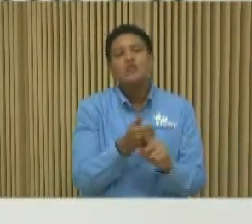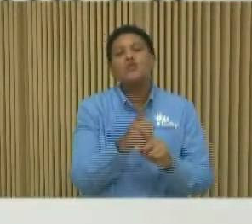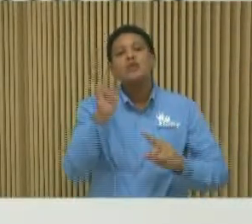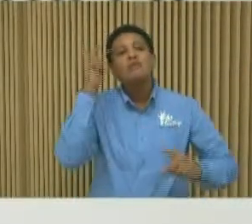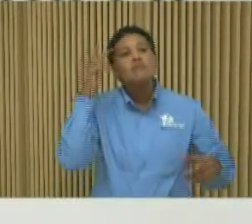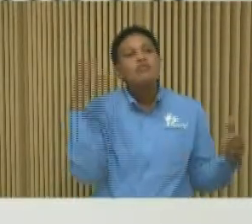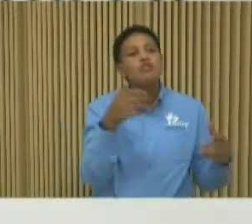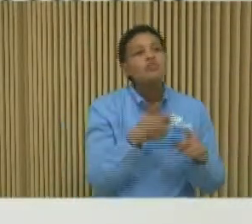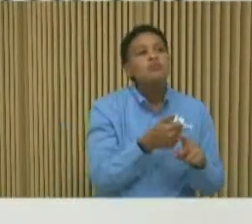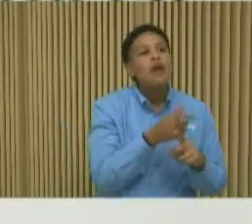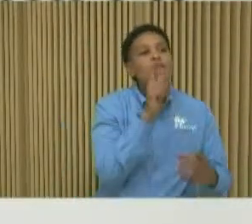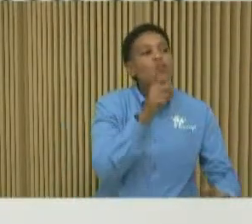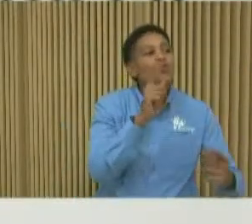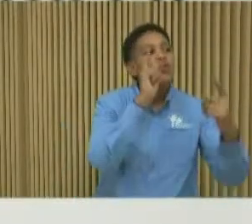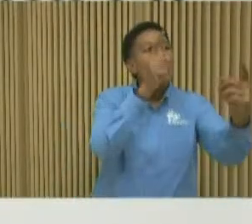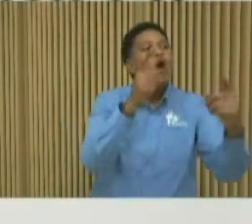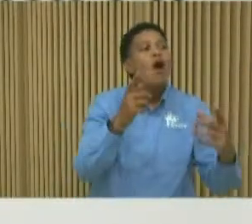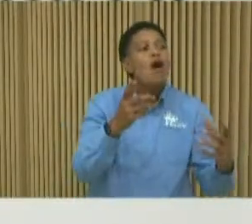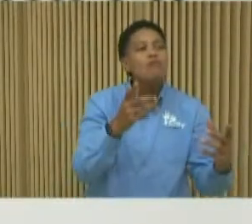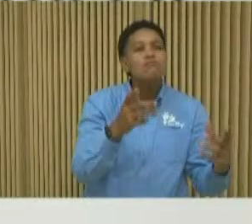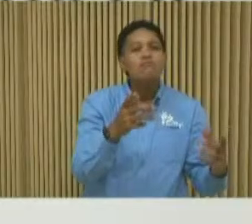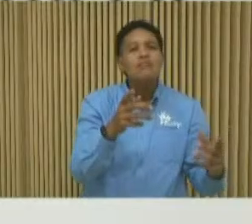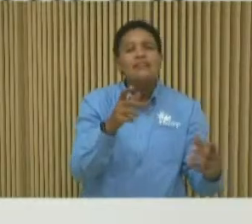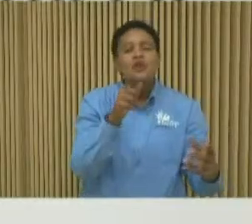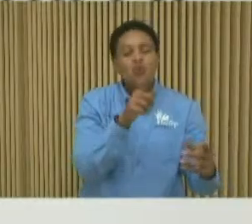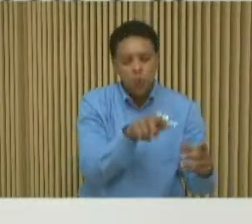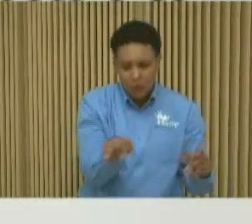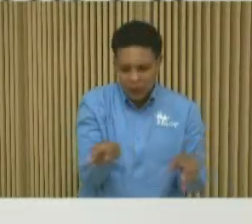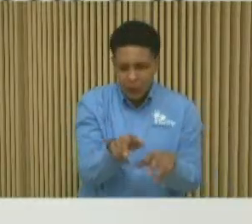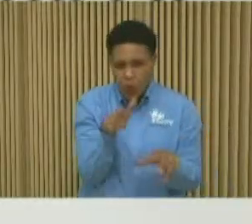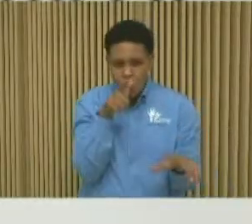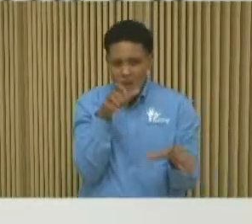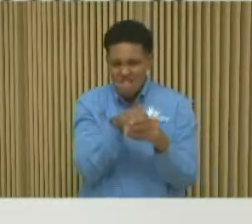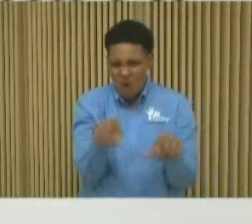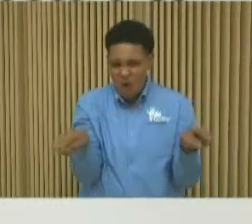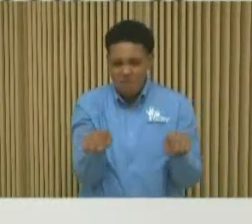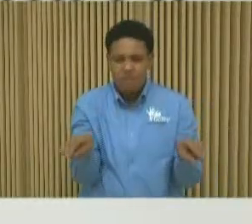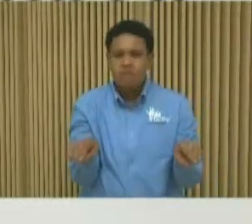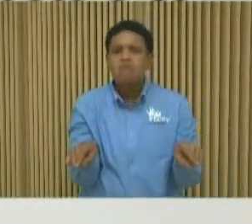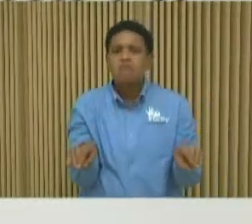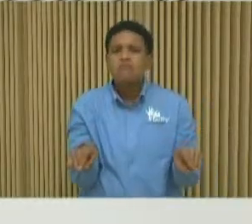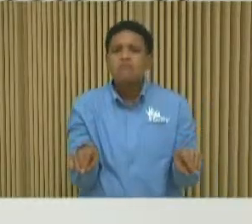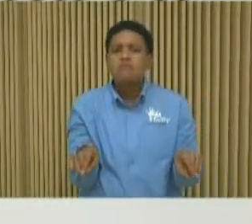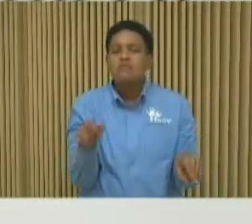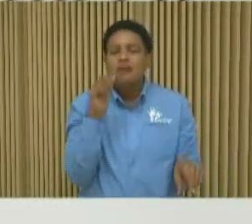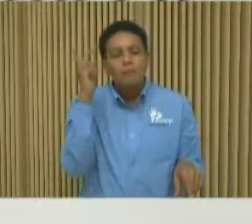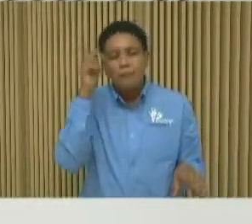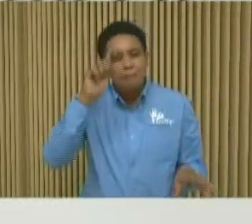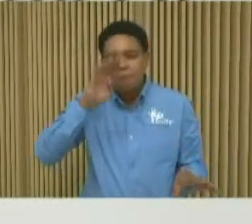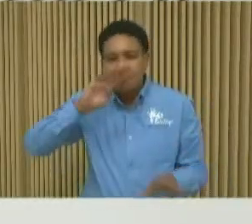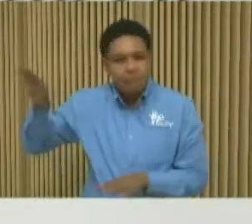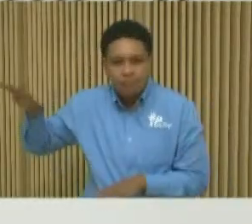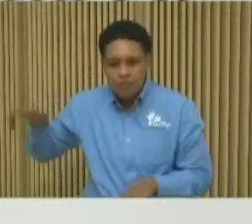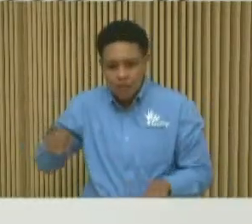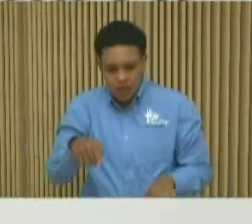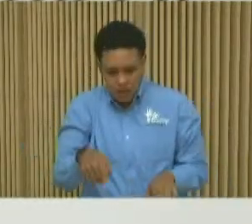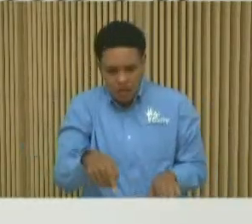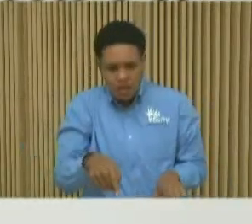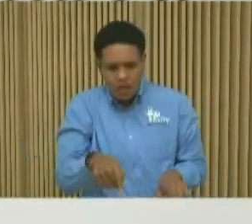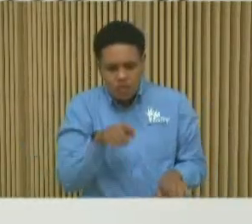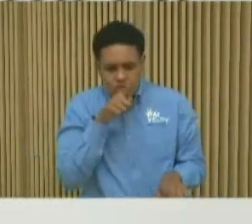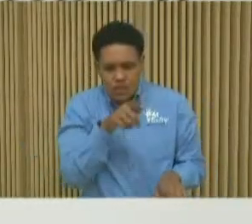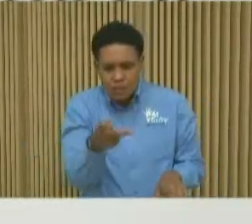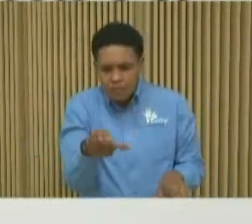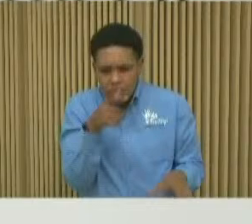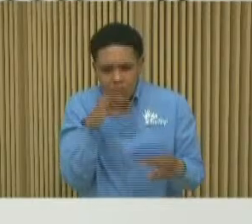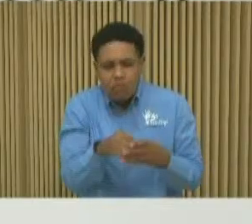parties towards continued buy-in into the process. So it's a lot of encouragement,